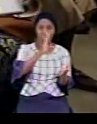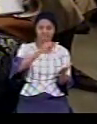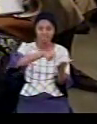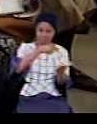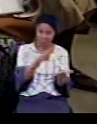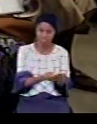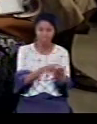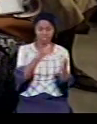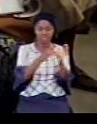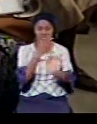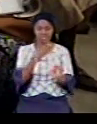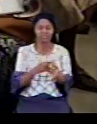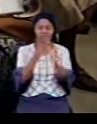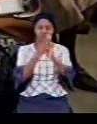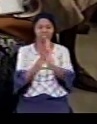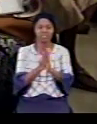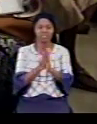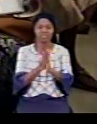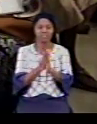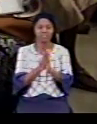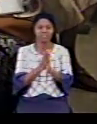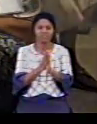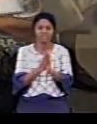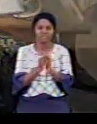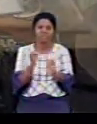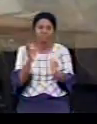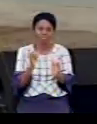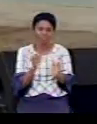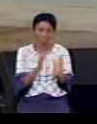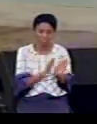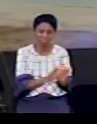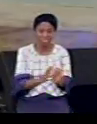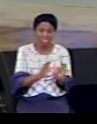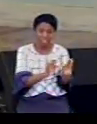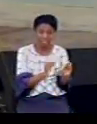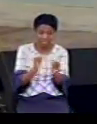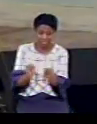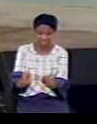I shall not be moved. Set the Lord before you. Don't allow Satan to